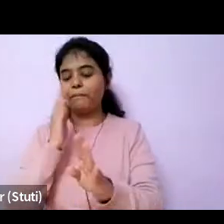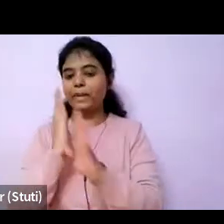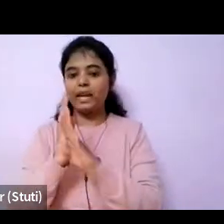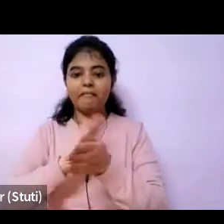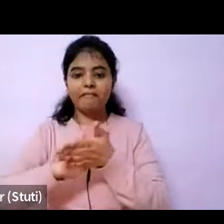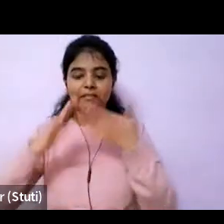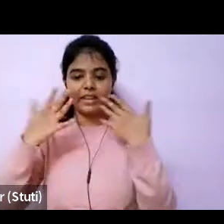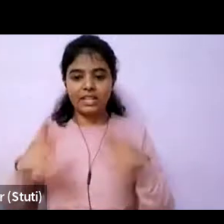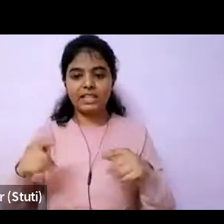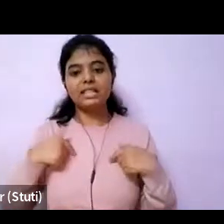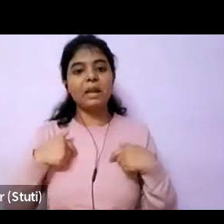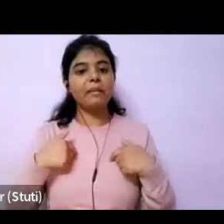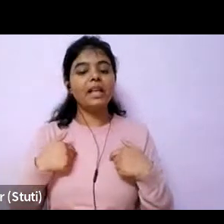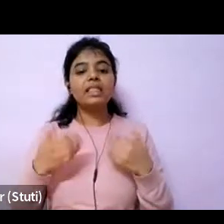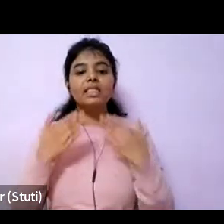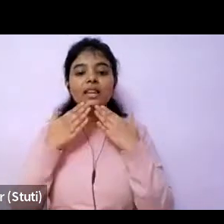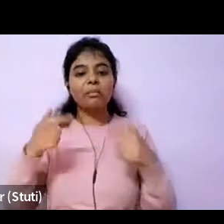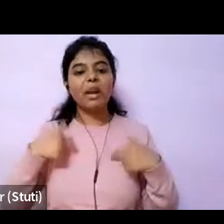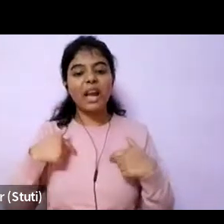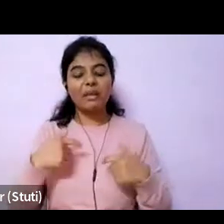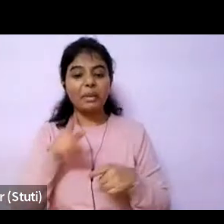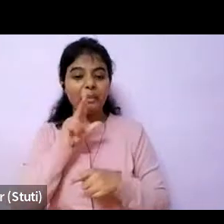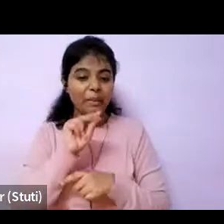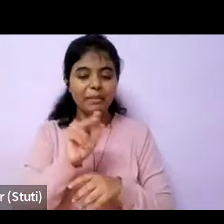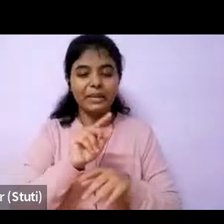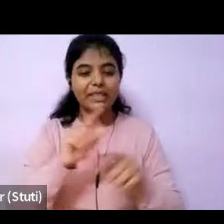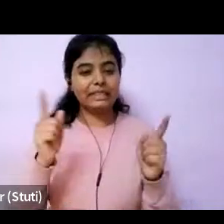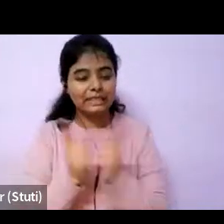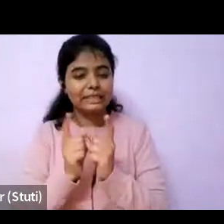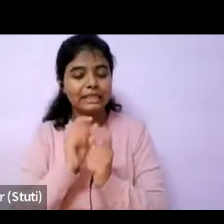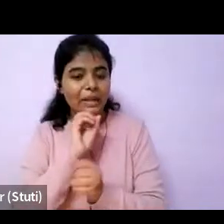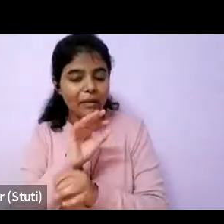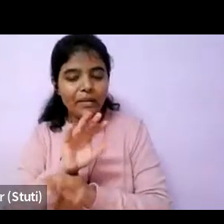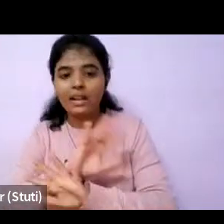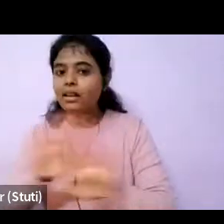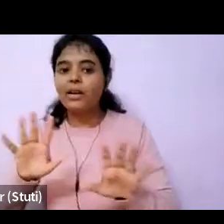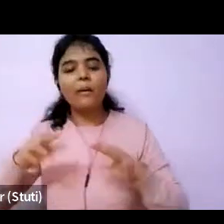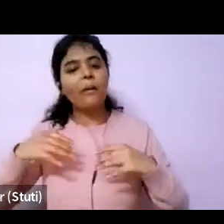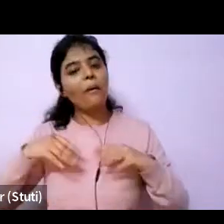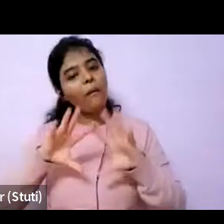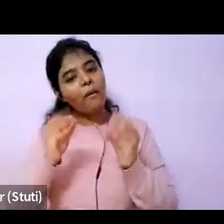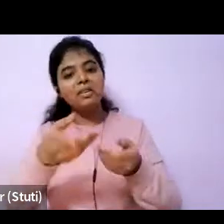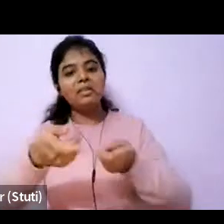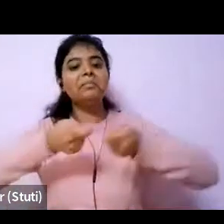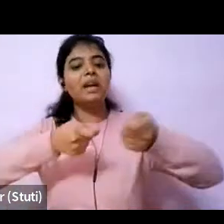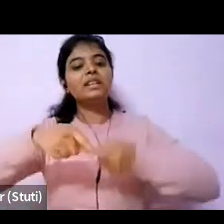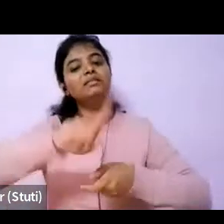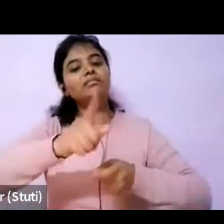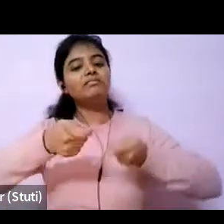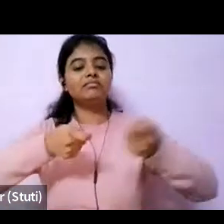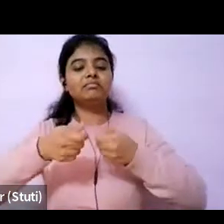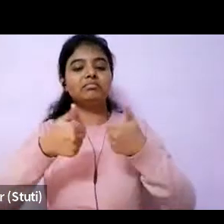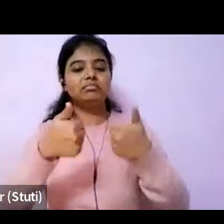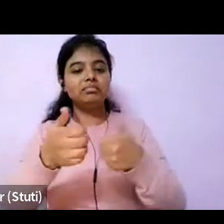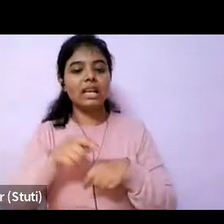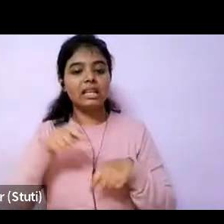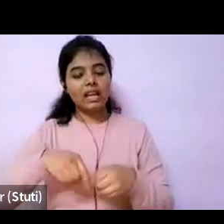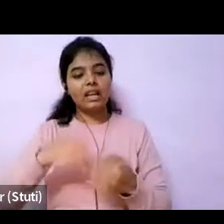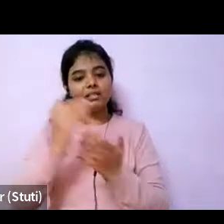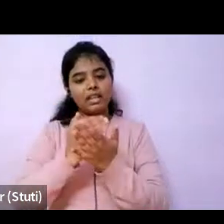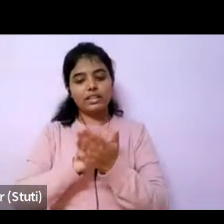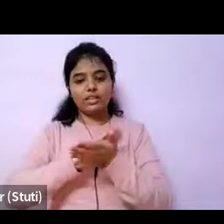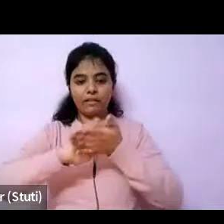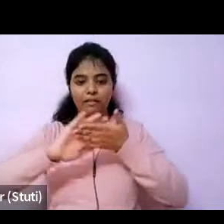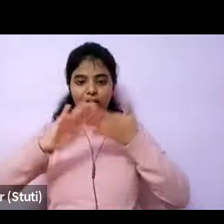making my job so easier. I had to disrupt as less as possible. So yeah. I think with that, we can just end the session over